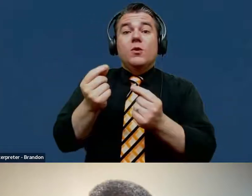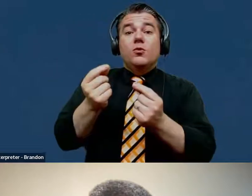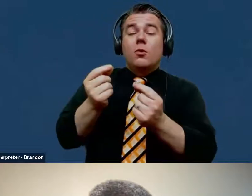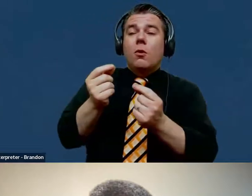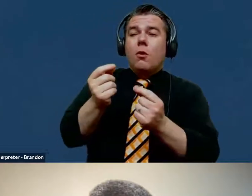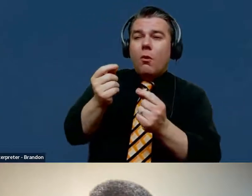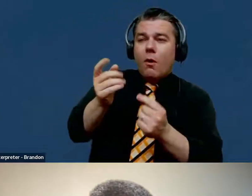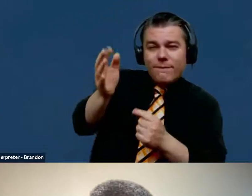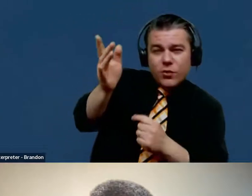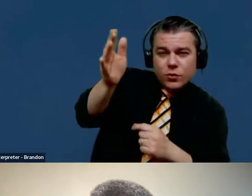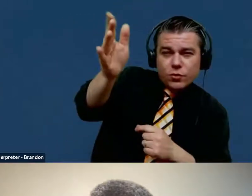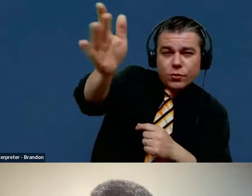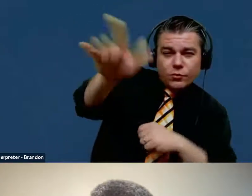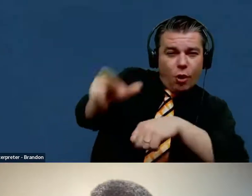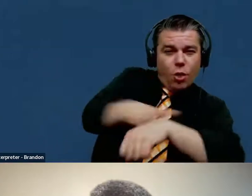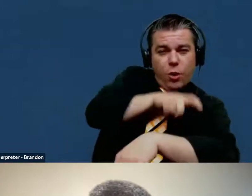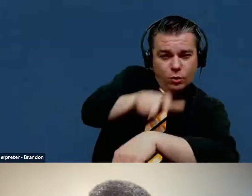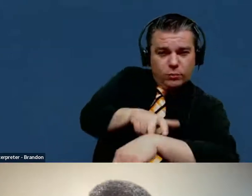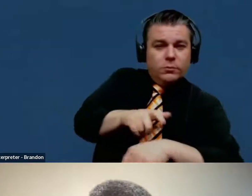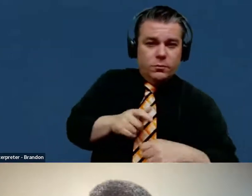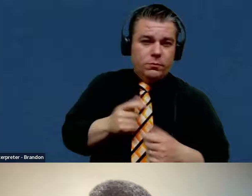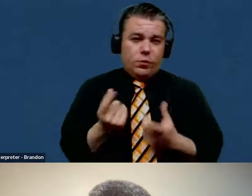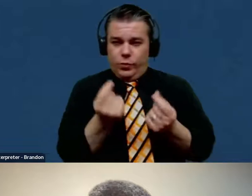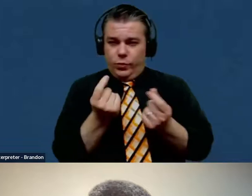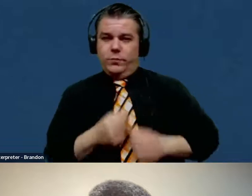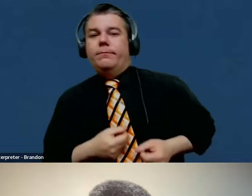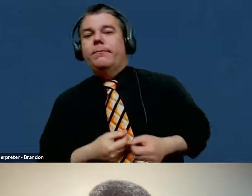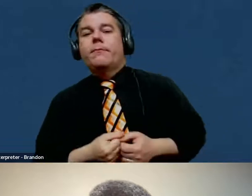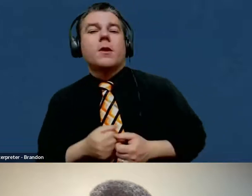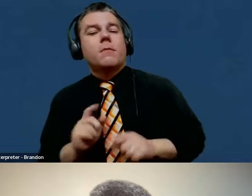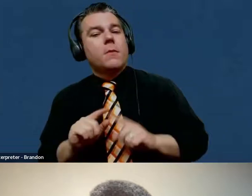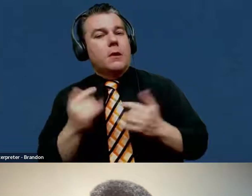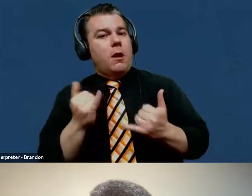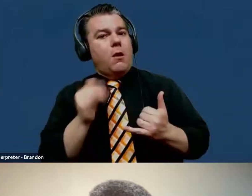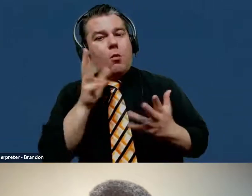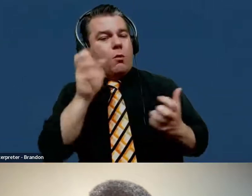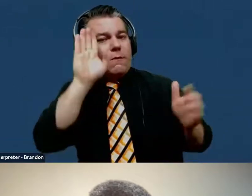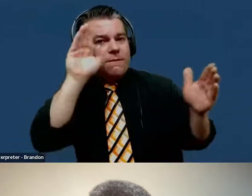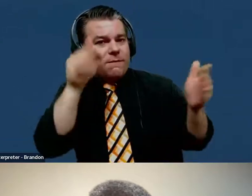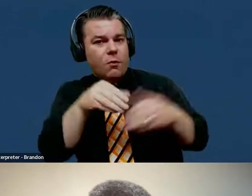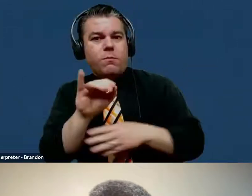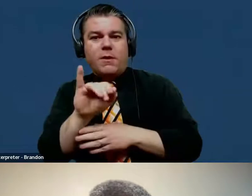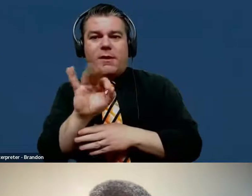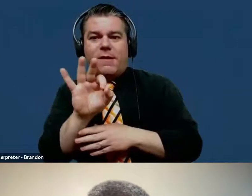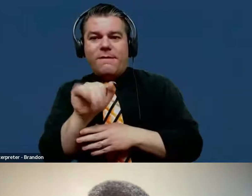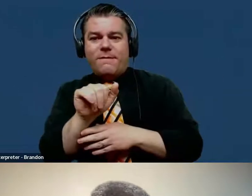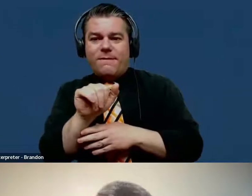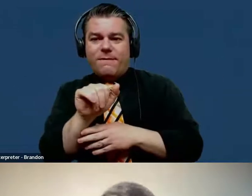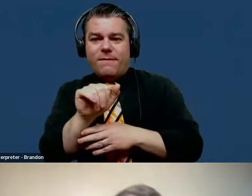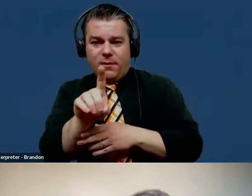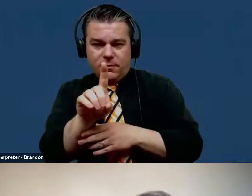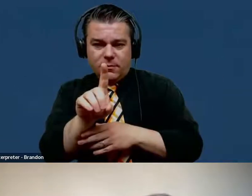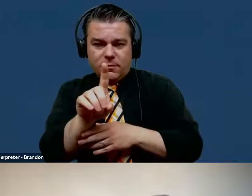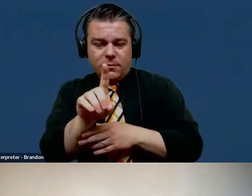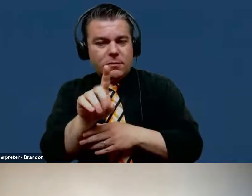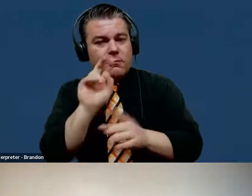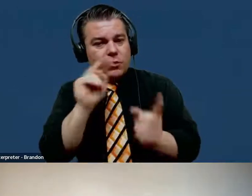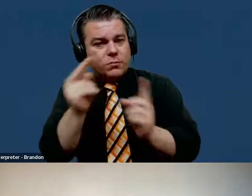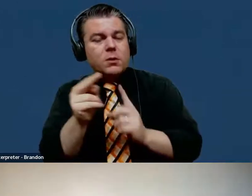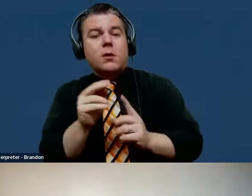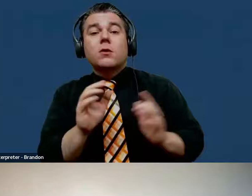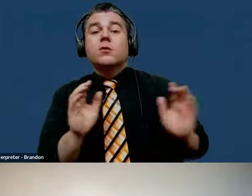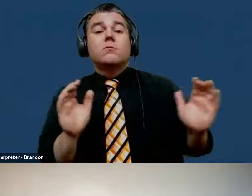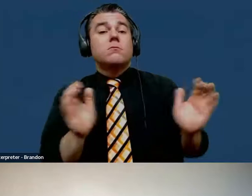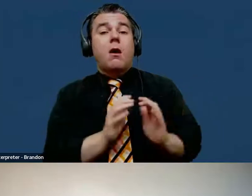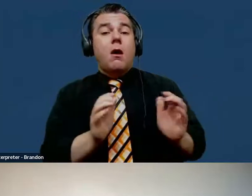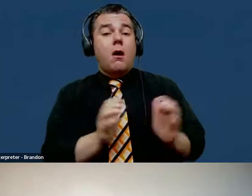run future. But I think what we just wanted to put the focus on, at least from an IFAD perspective, is that smallholder farmers have a